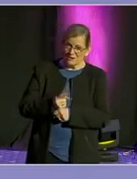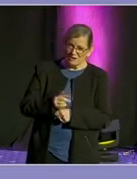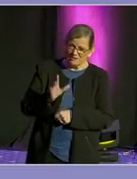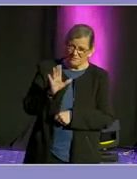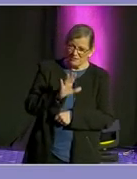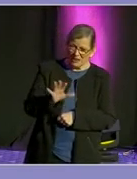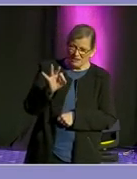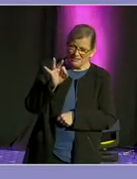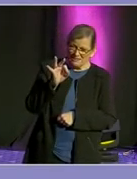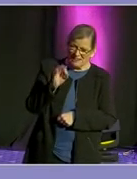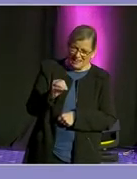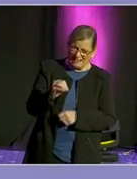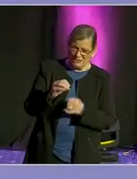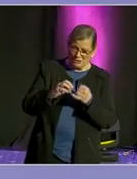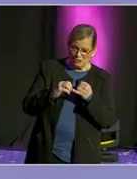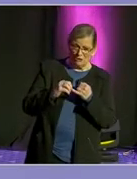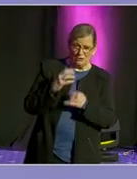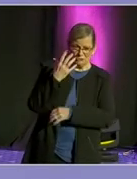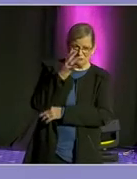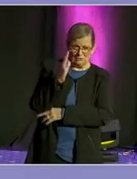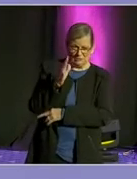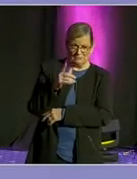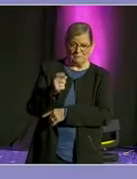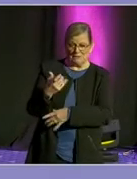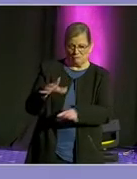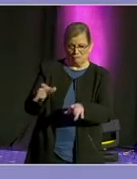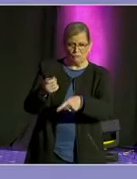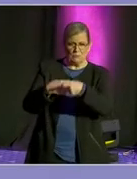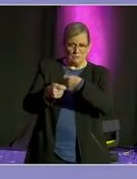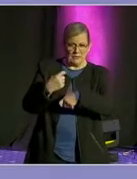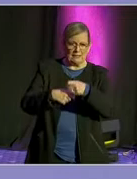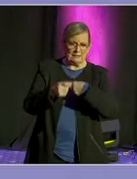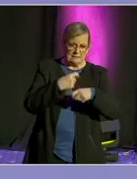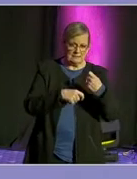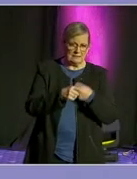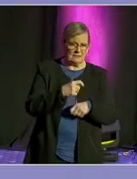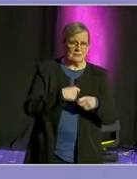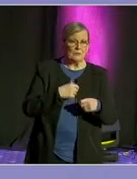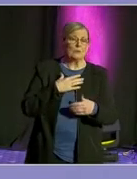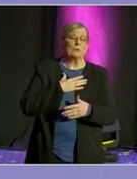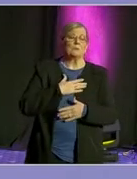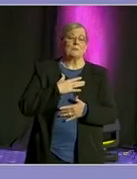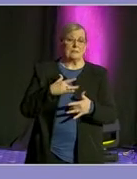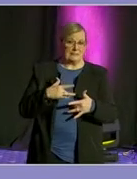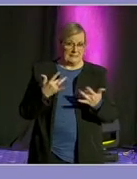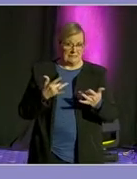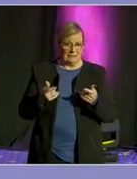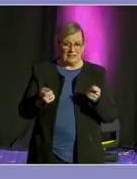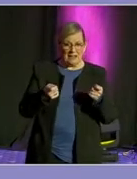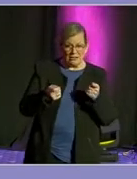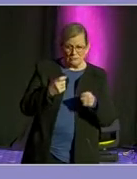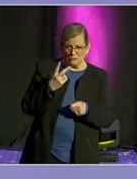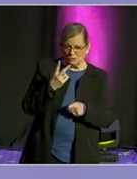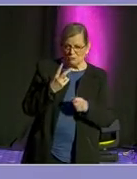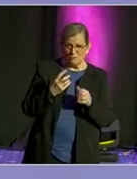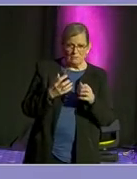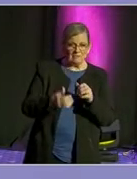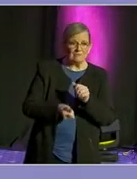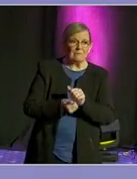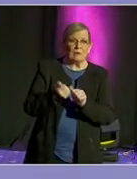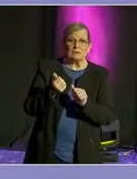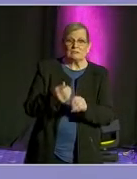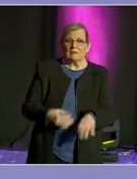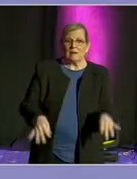cherry trees need to be replaced throughout the National Mall. We are pleased that two of our most valued partners, the National